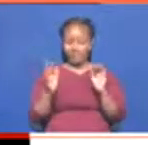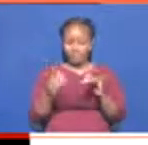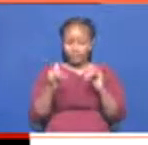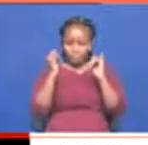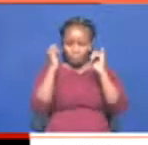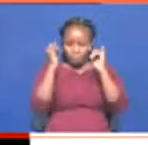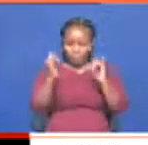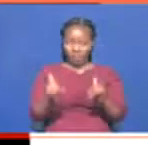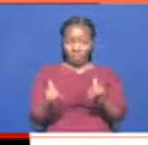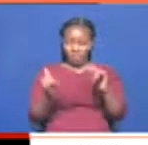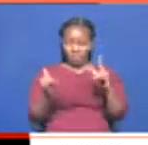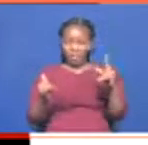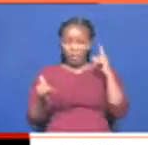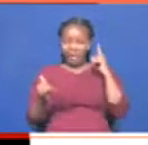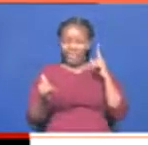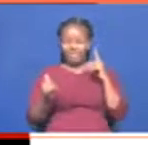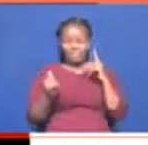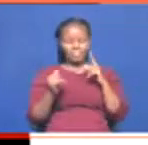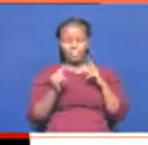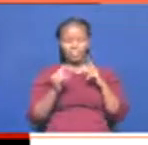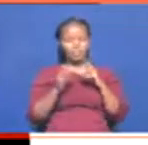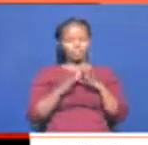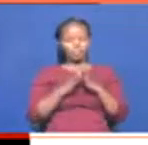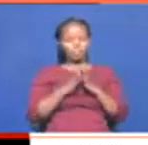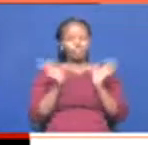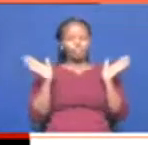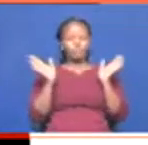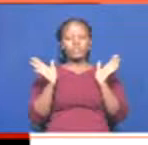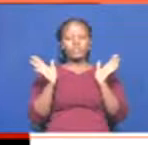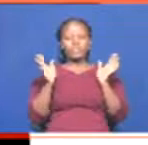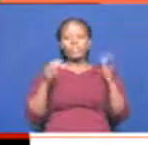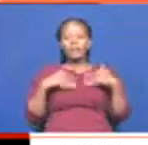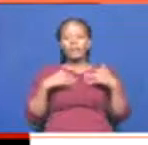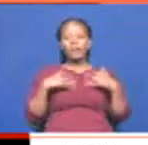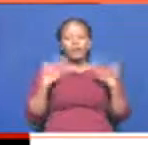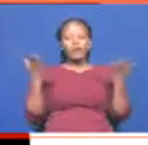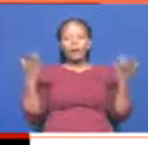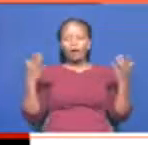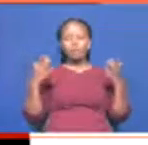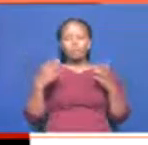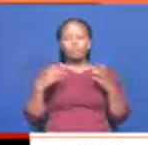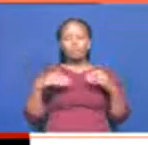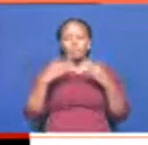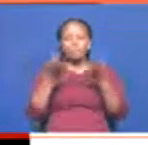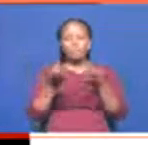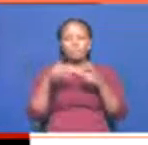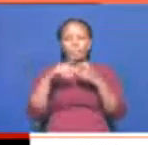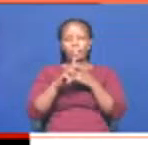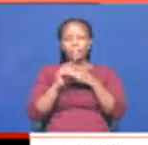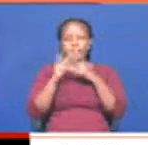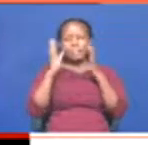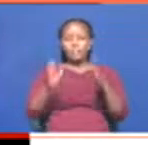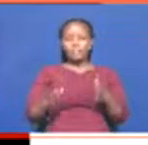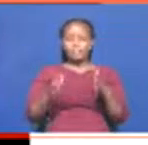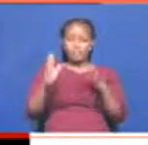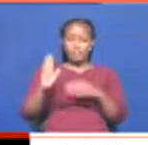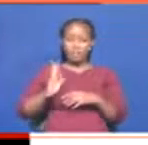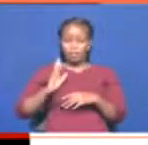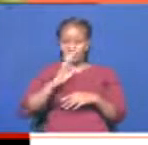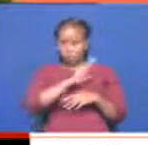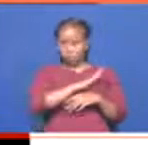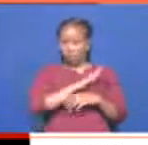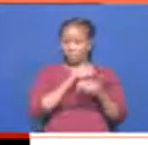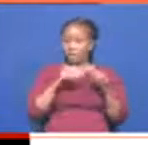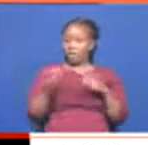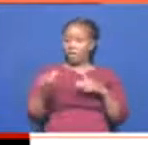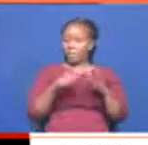is quite broad-based. It has given Engineers Board a chance